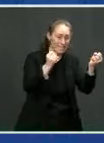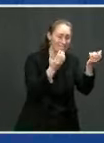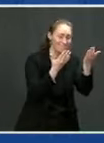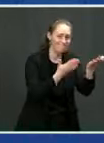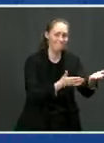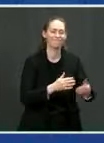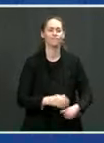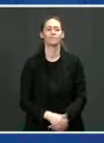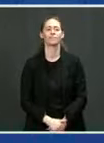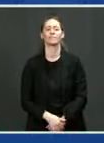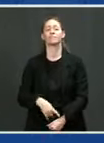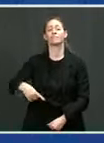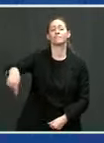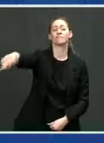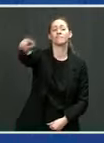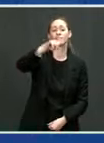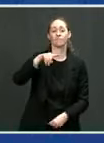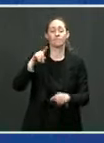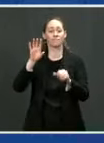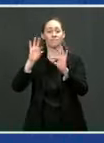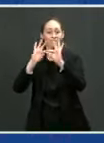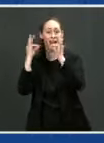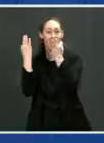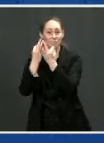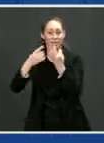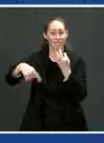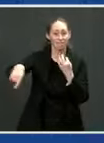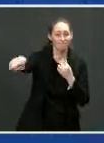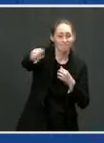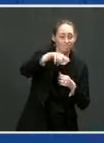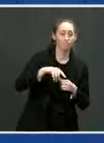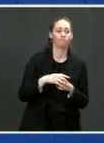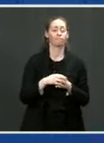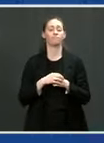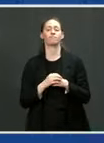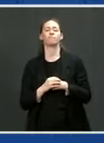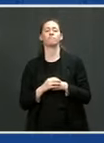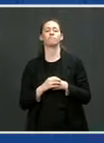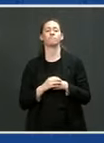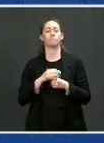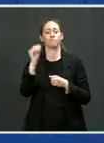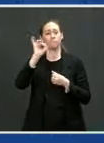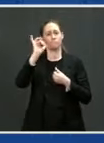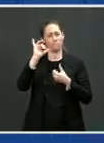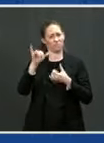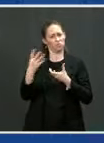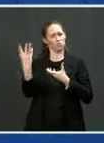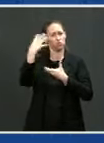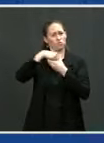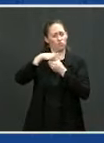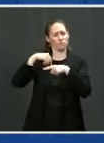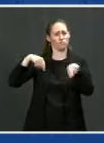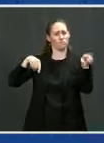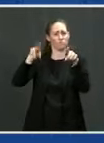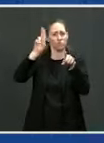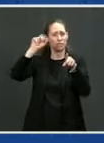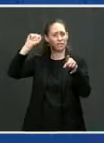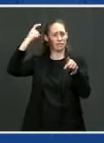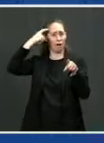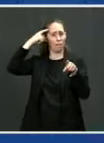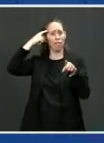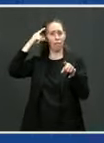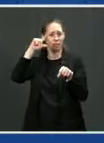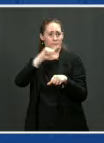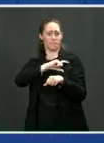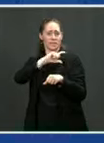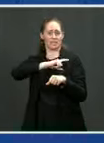members of Billy's family, including the members of the Capitol Police who are here, it is